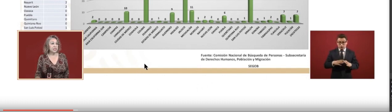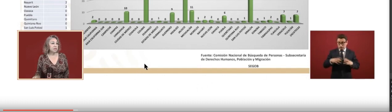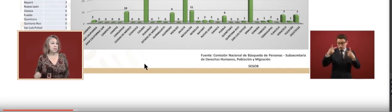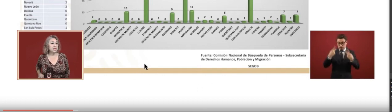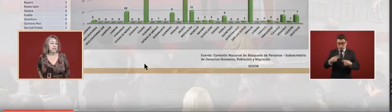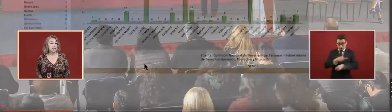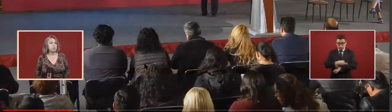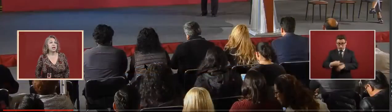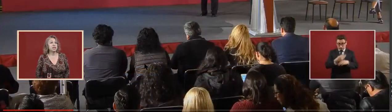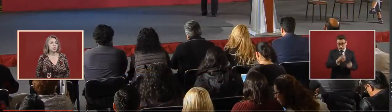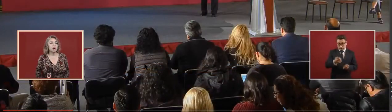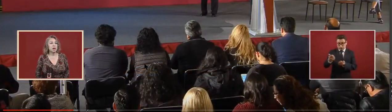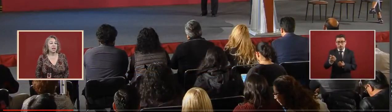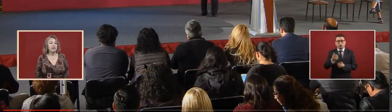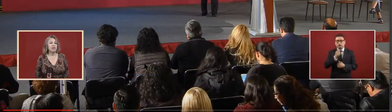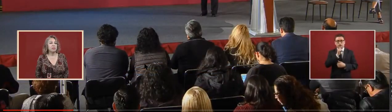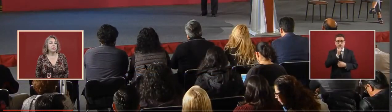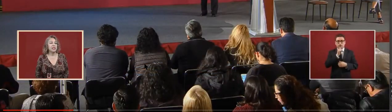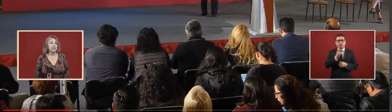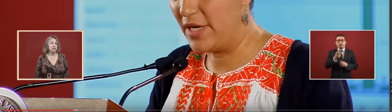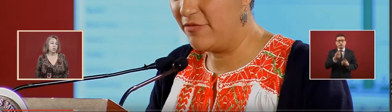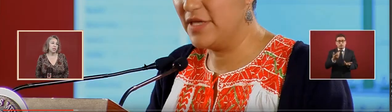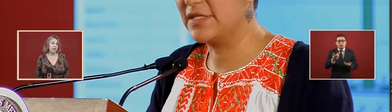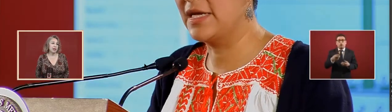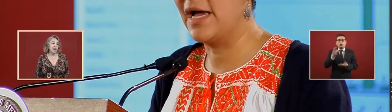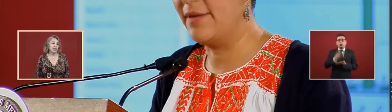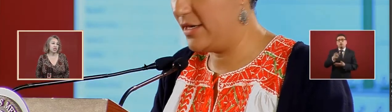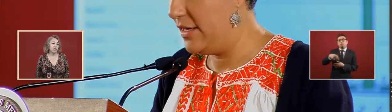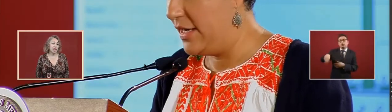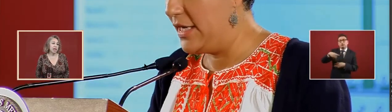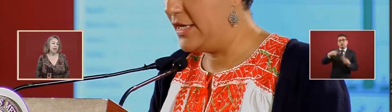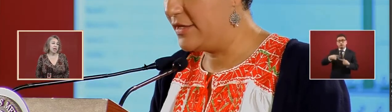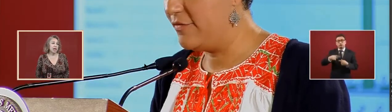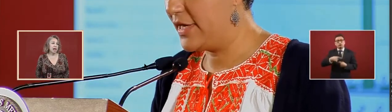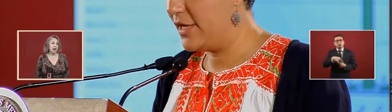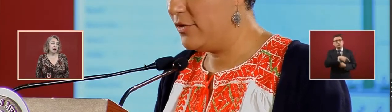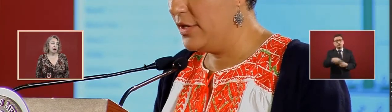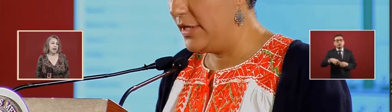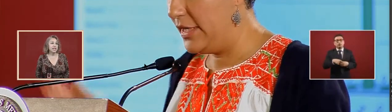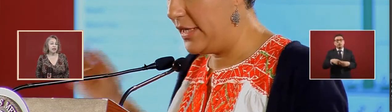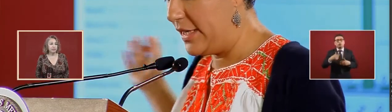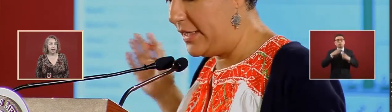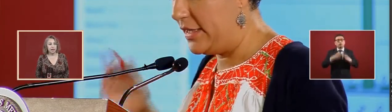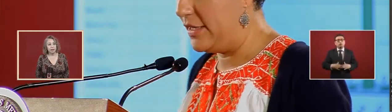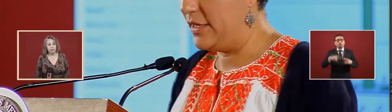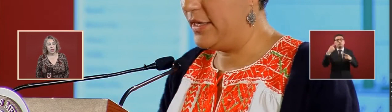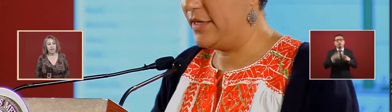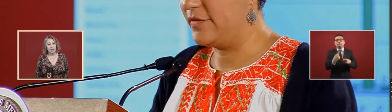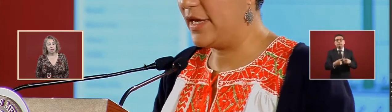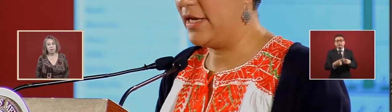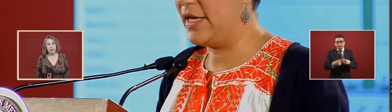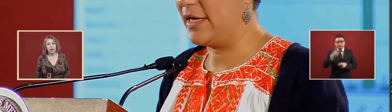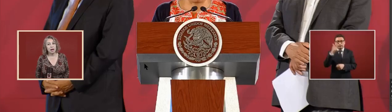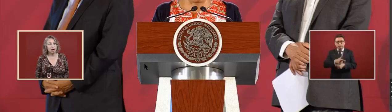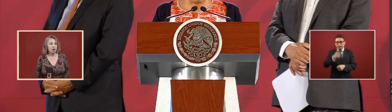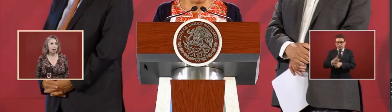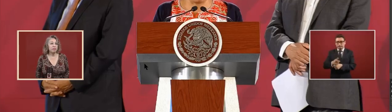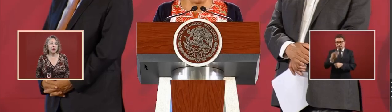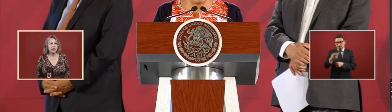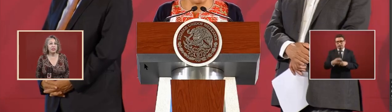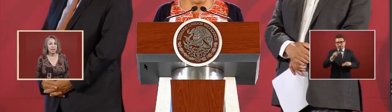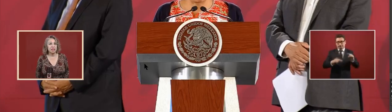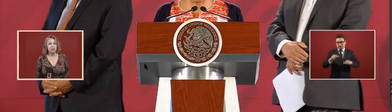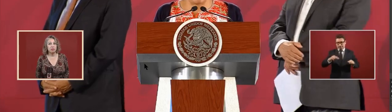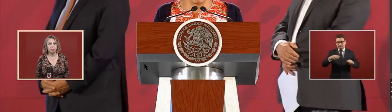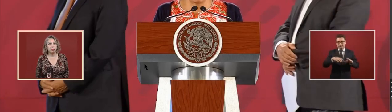This doesn't mean these bodies were given, but this is what they actually identified, and they may not all have